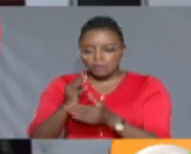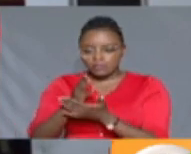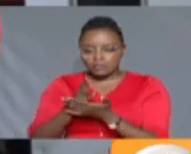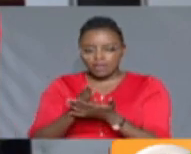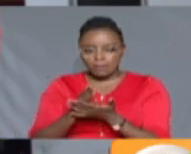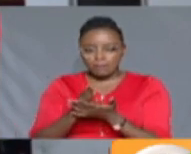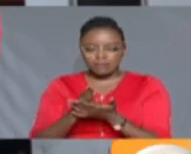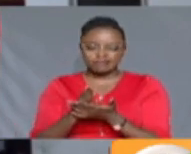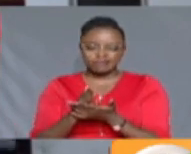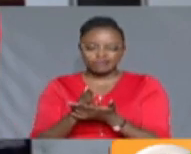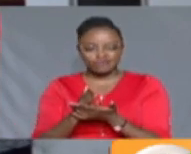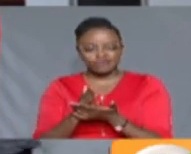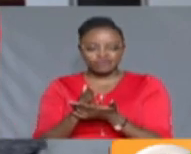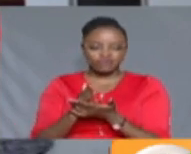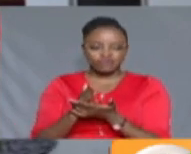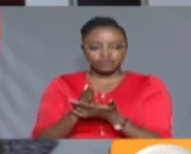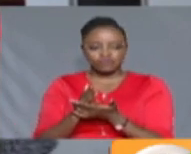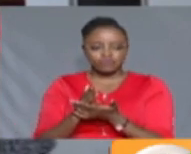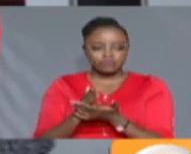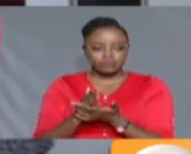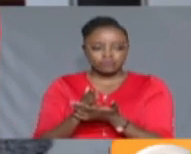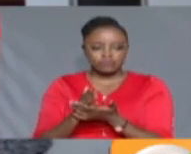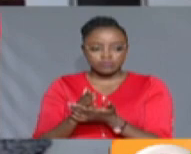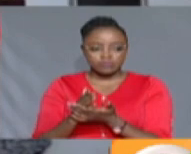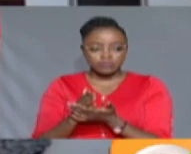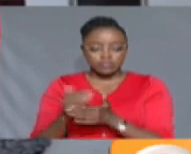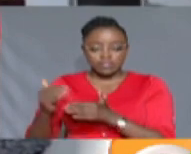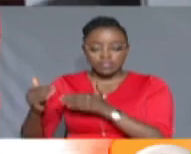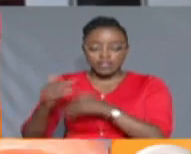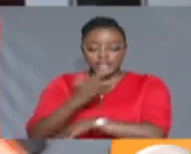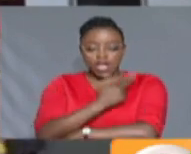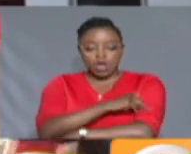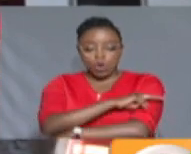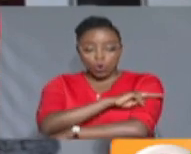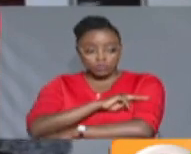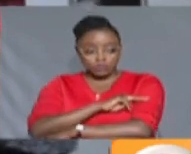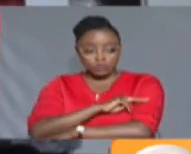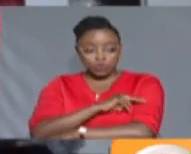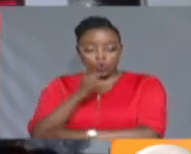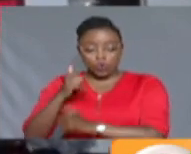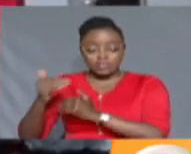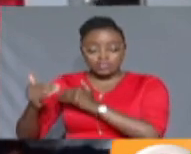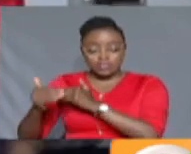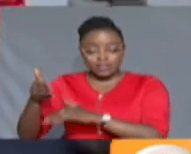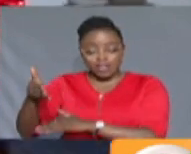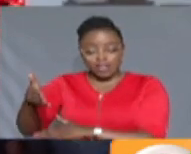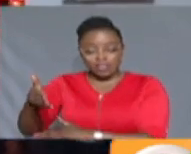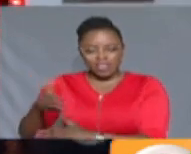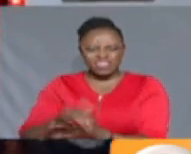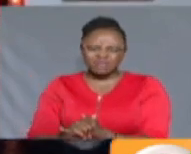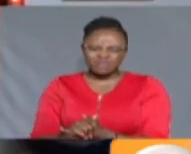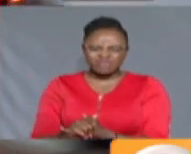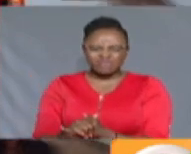to the nearby hospital, which is Pandya Hospital, which is a bit about around